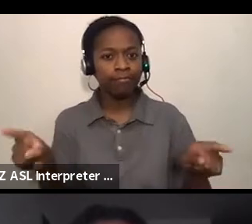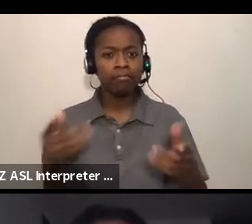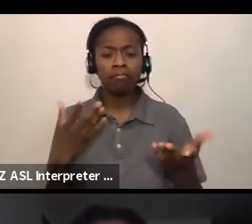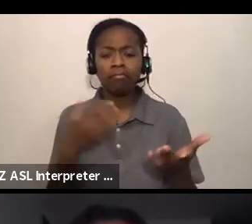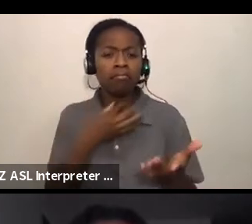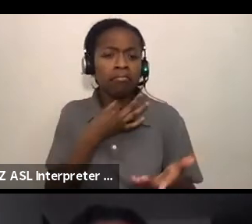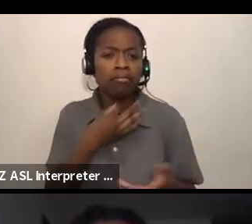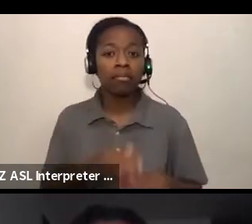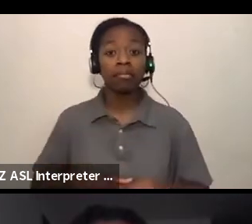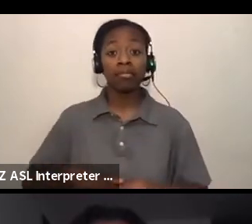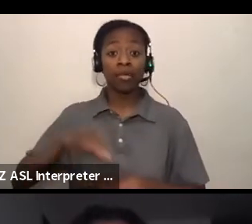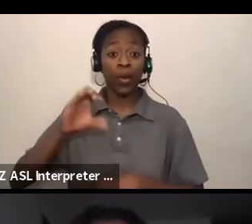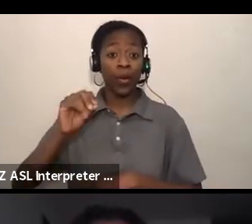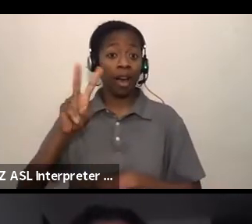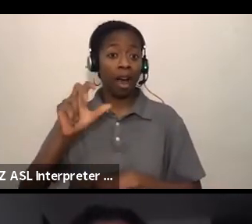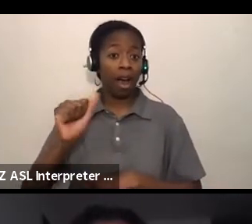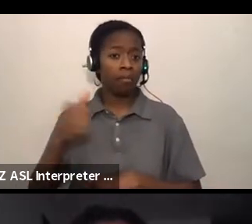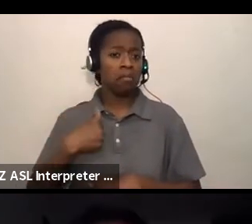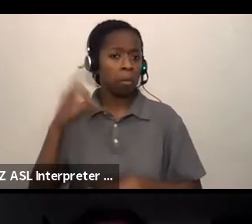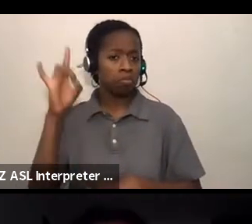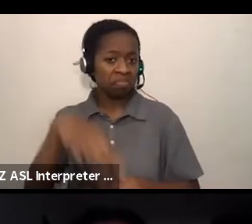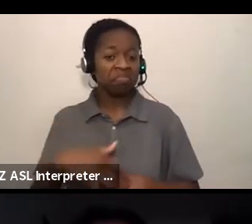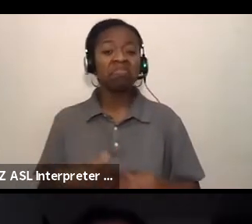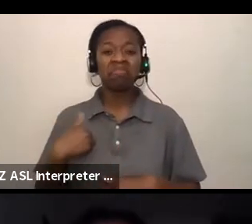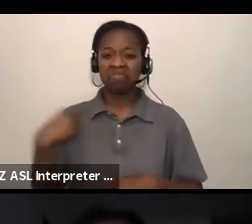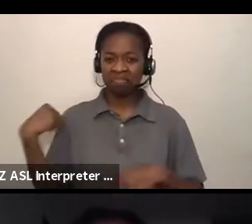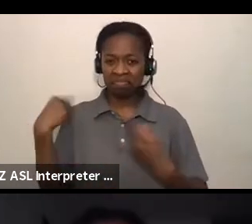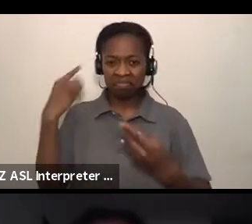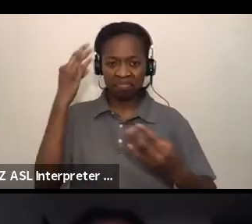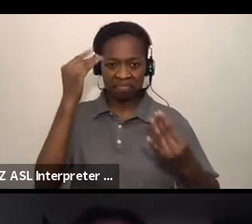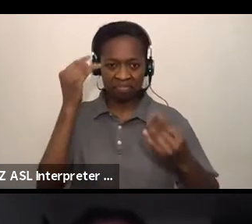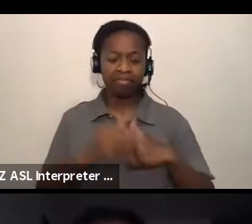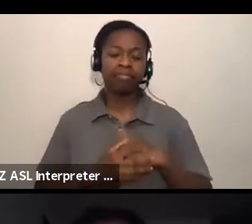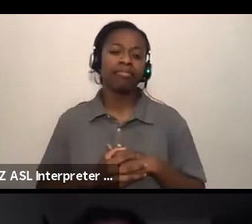I'll throw my hat in there, because I was thinking about this. And